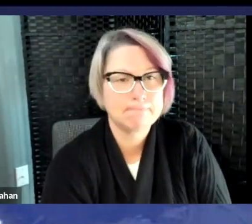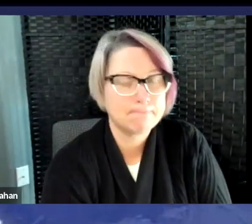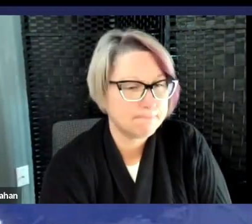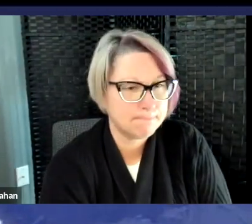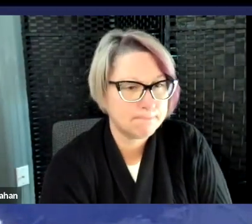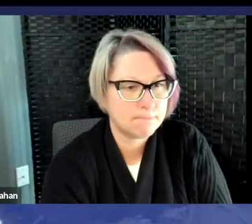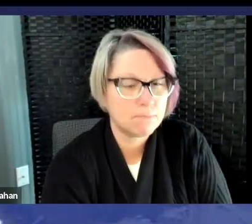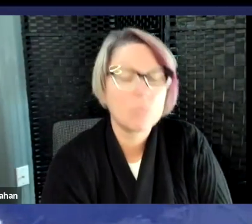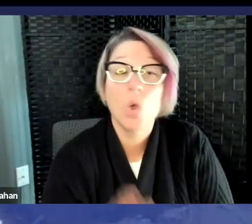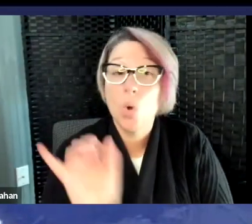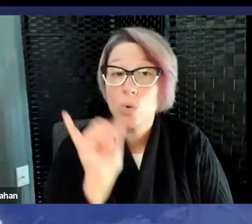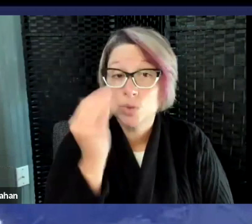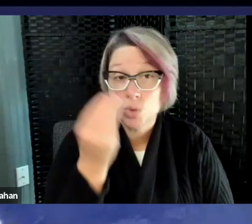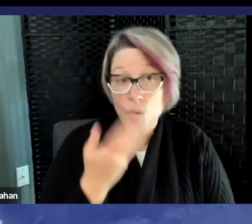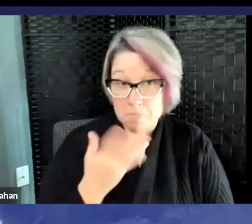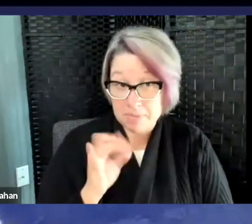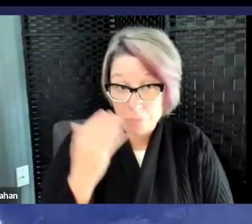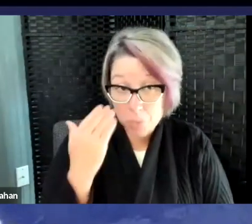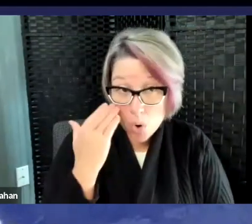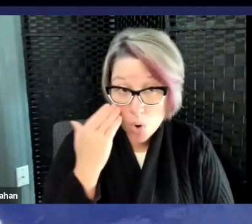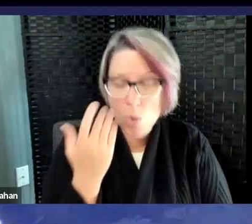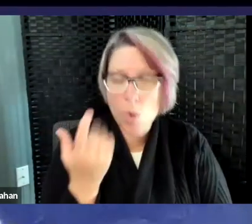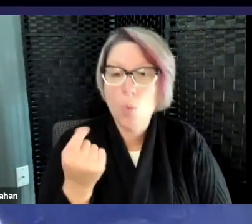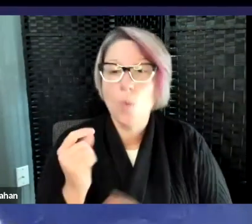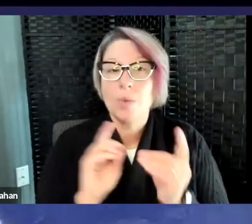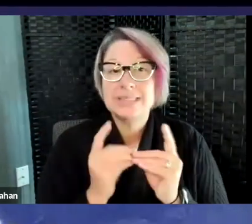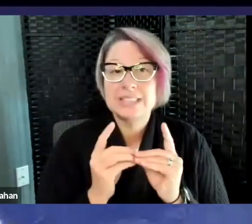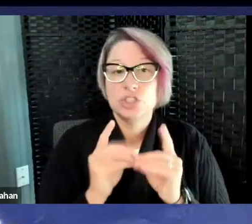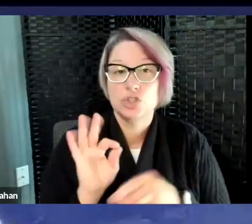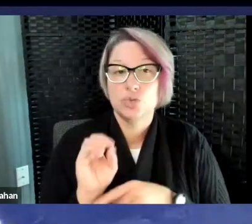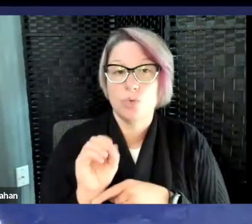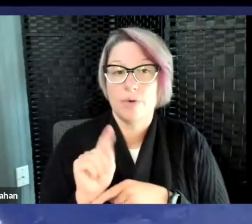And also tell me, if what was the digital footprint we just saw in that video?